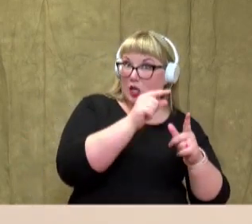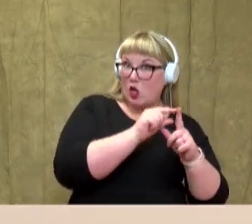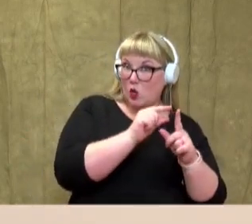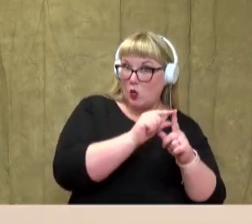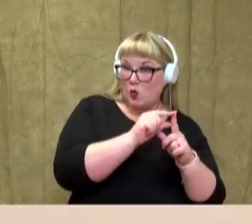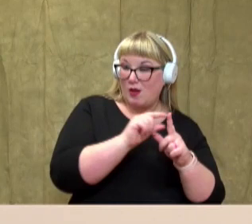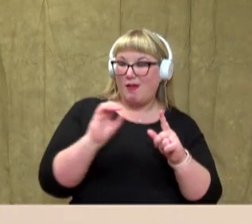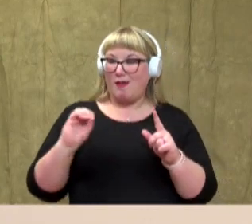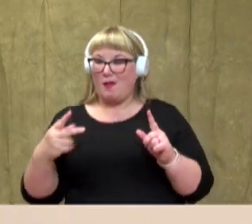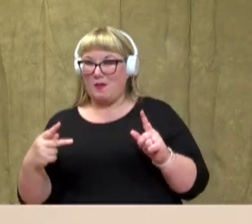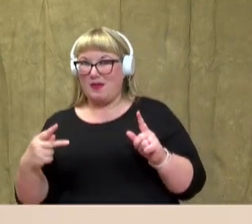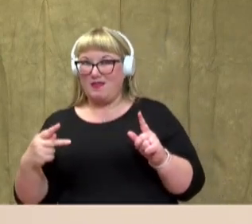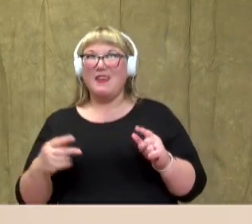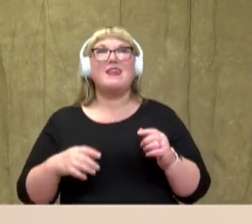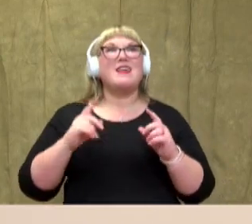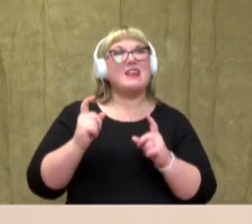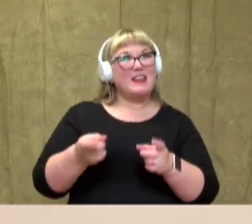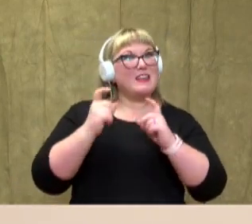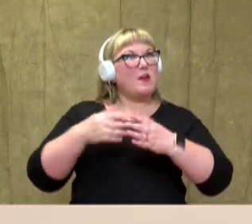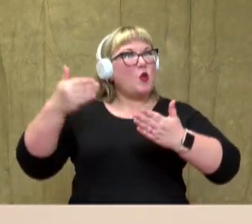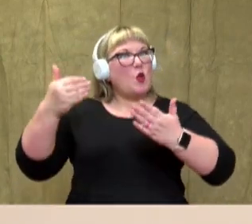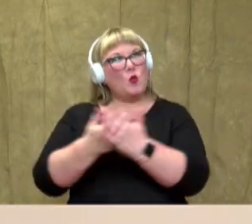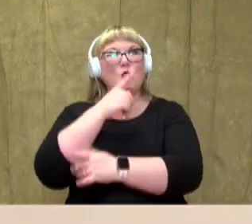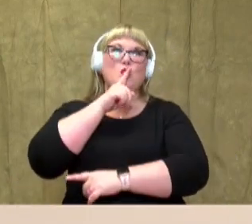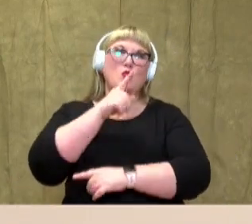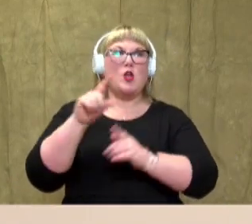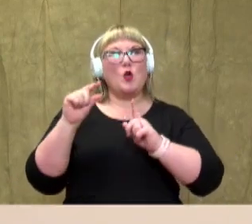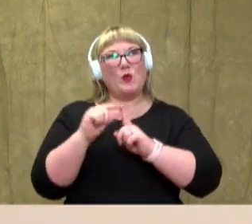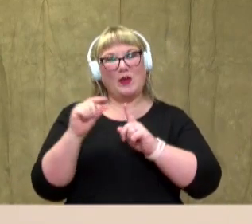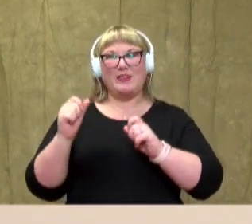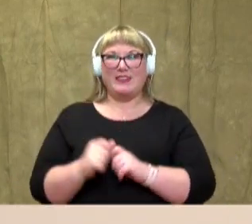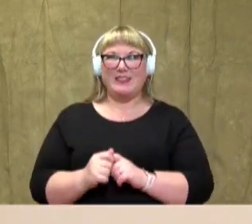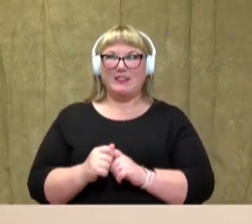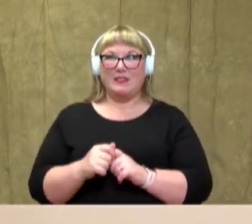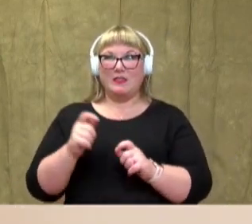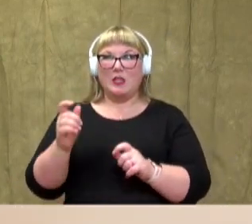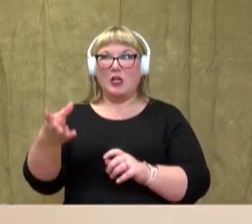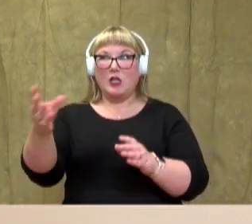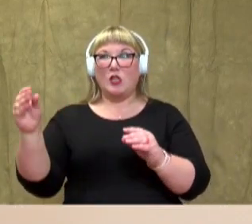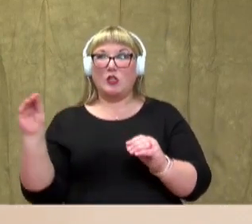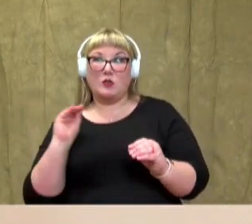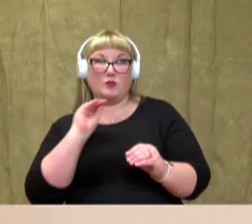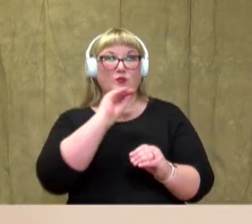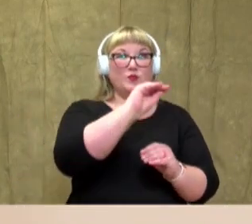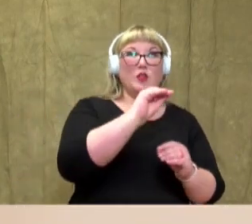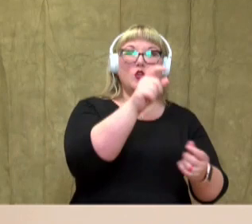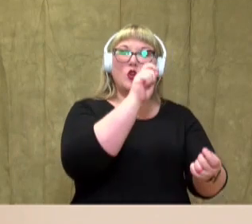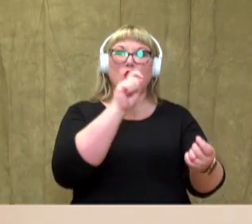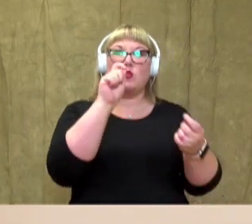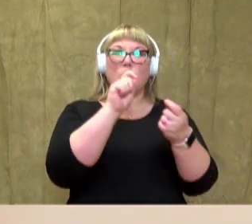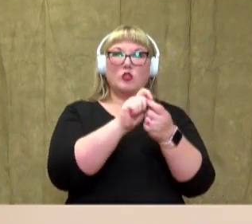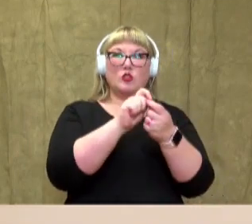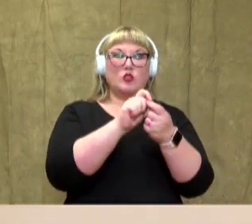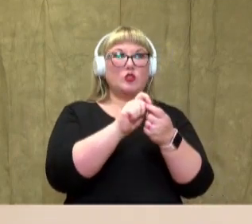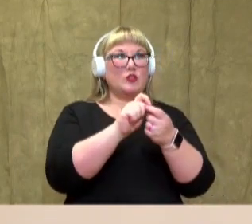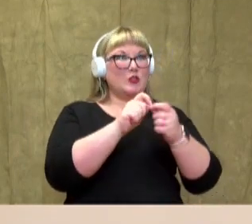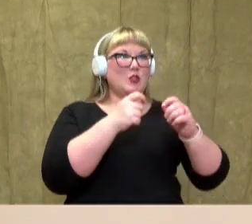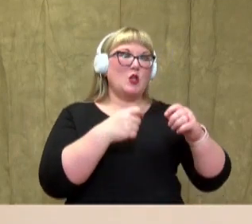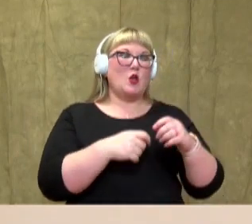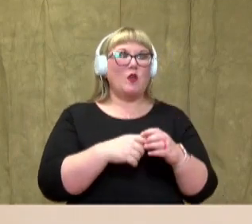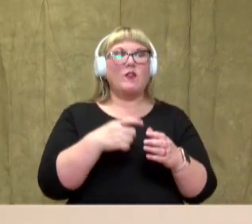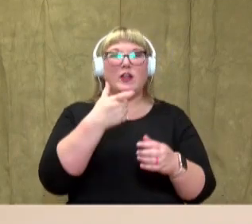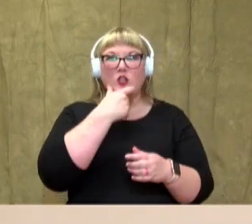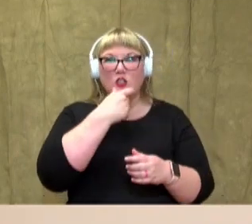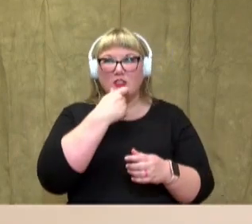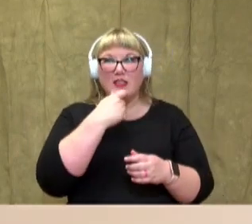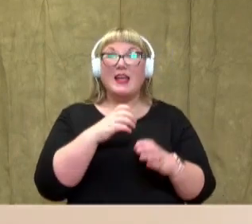op gave us a new and real word, friends. And this goes right into our perfect batch. Now we have the word